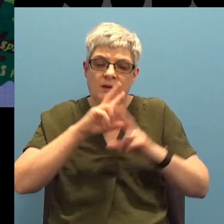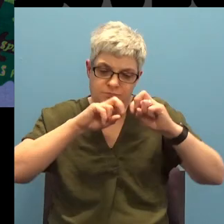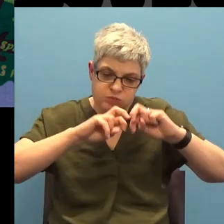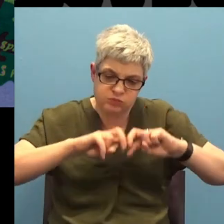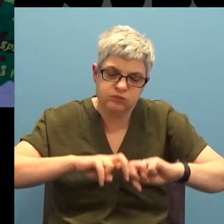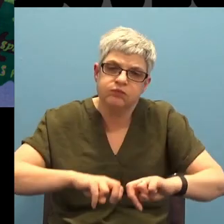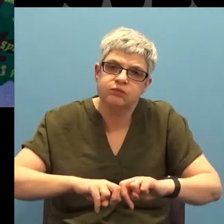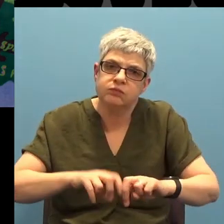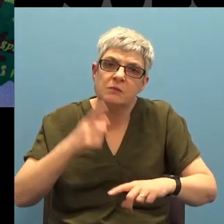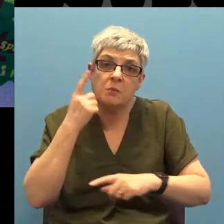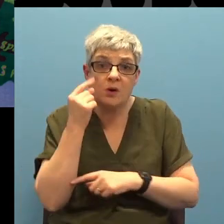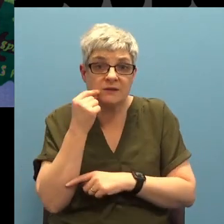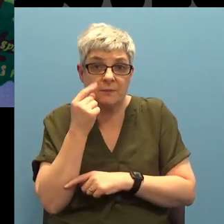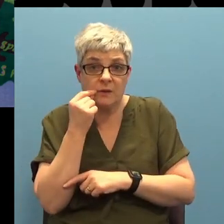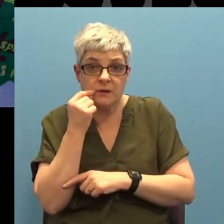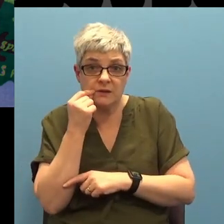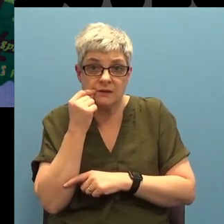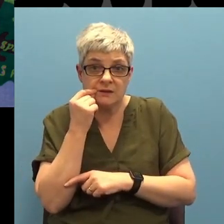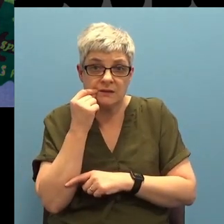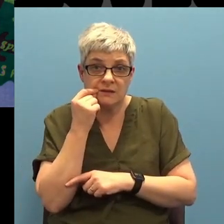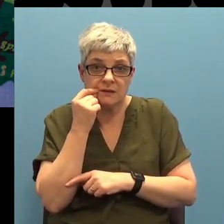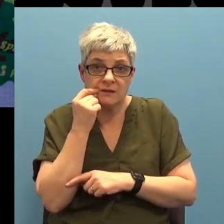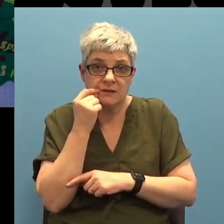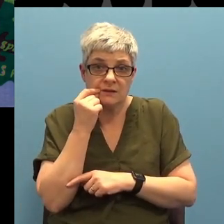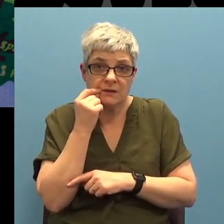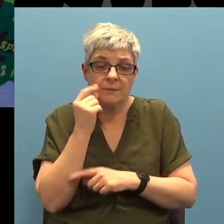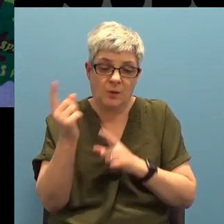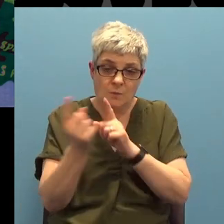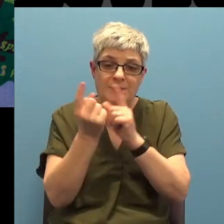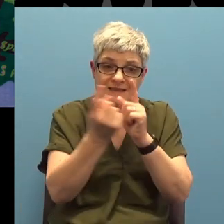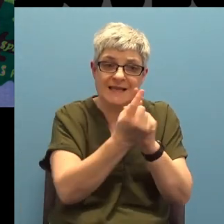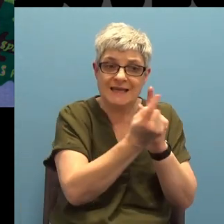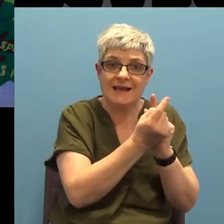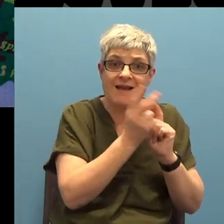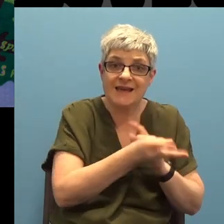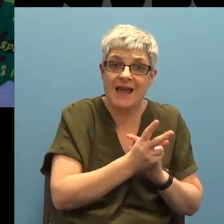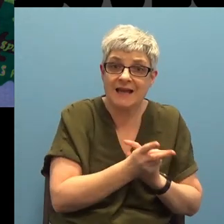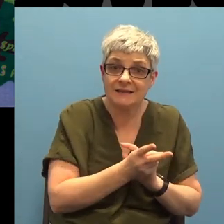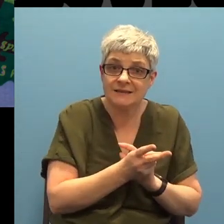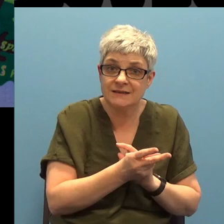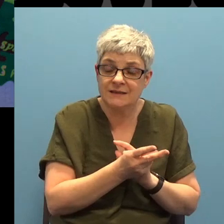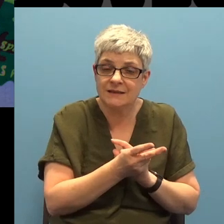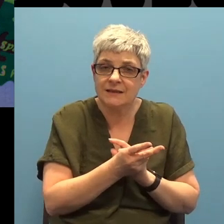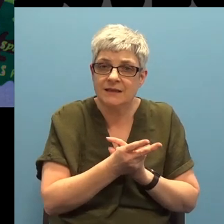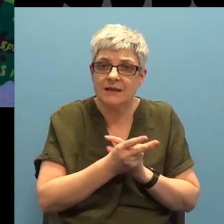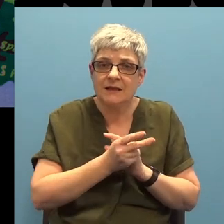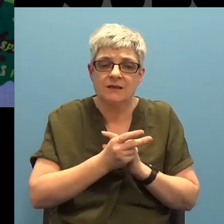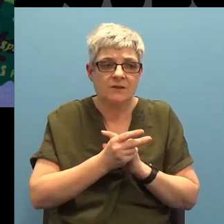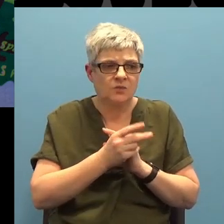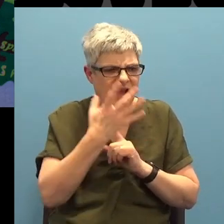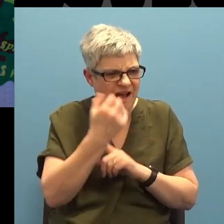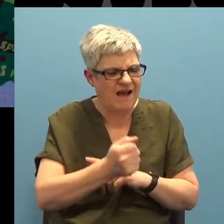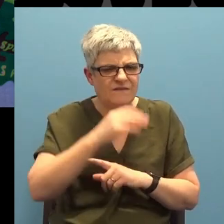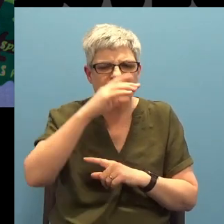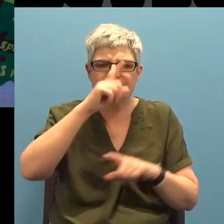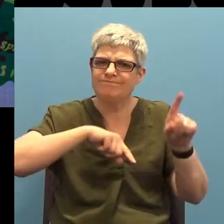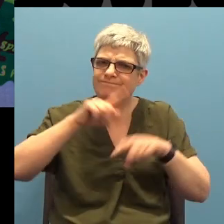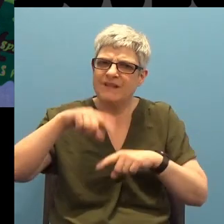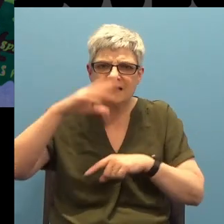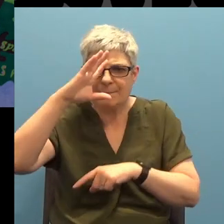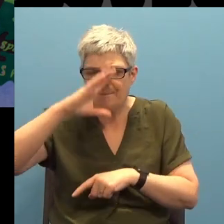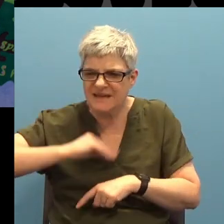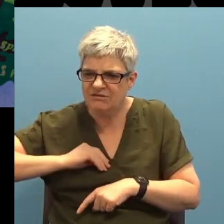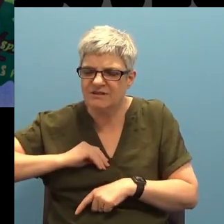explore possibilities about meeting again. And as we do so with different experiences, different